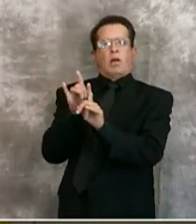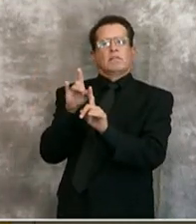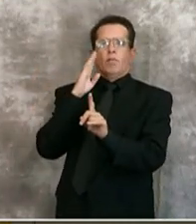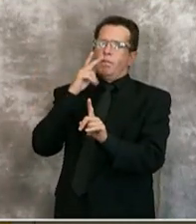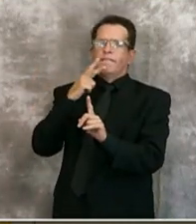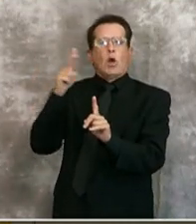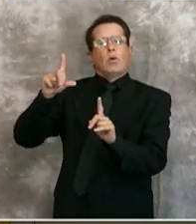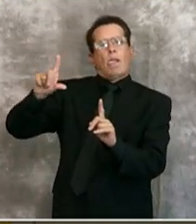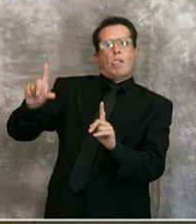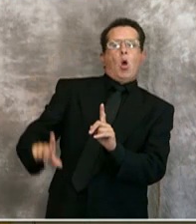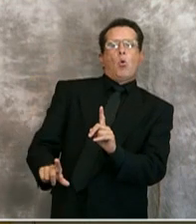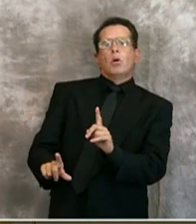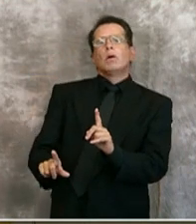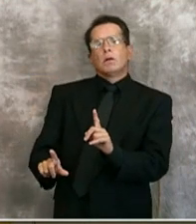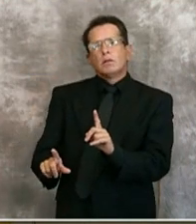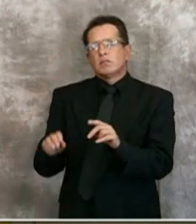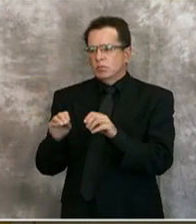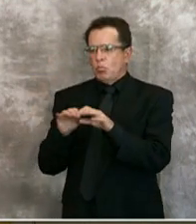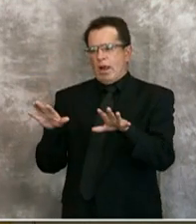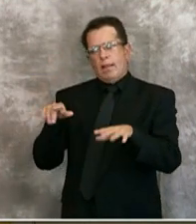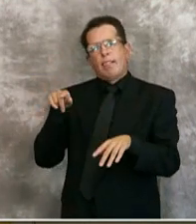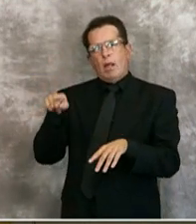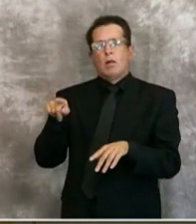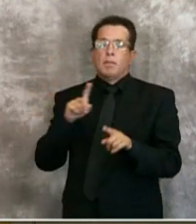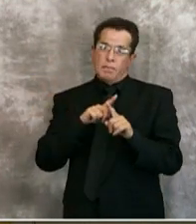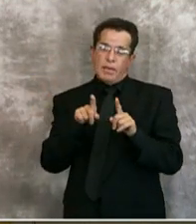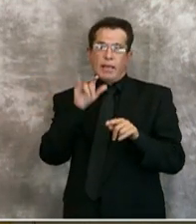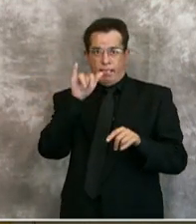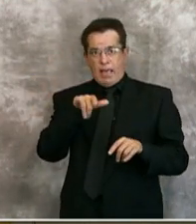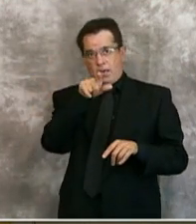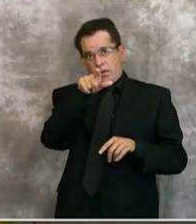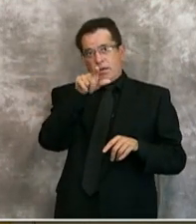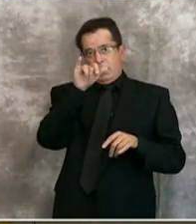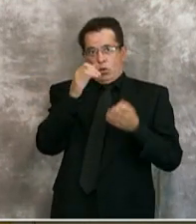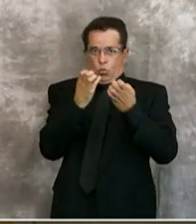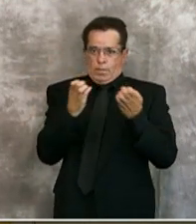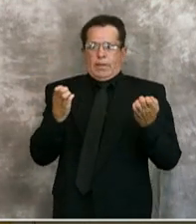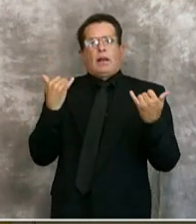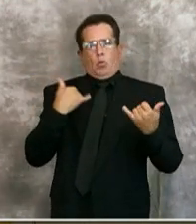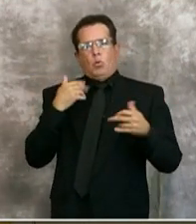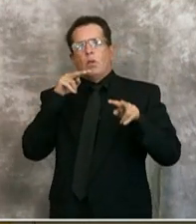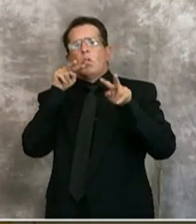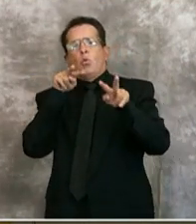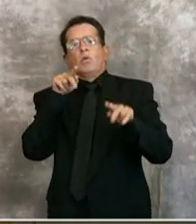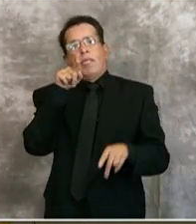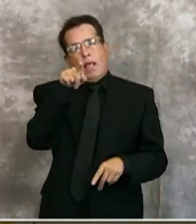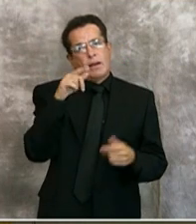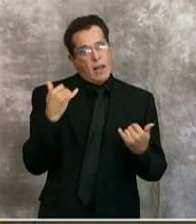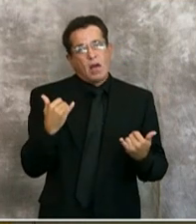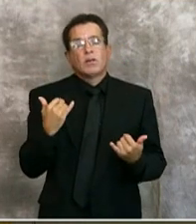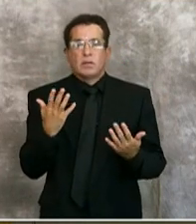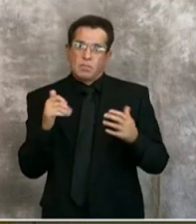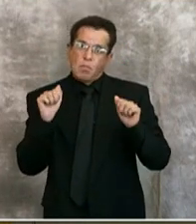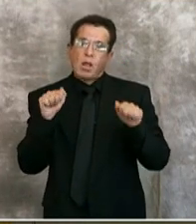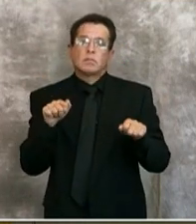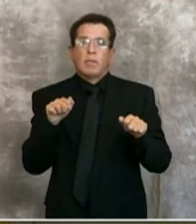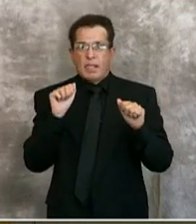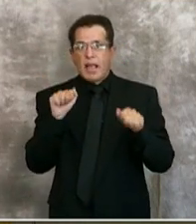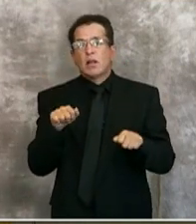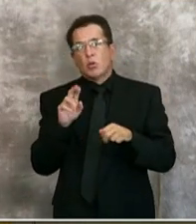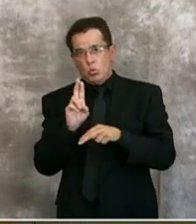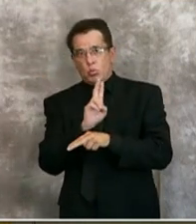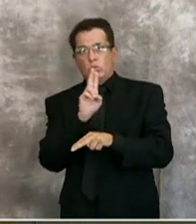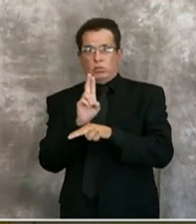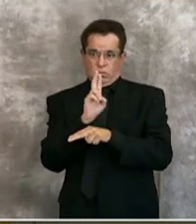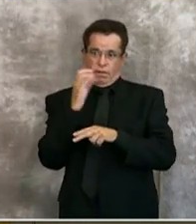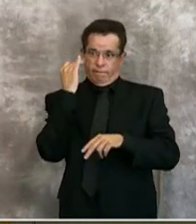low. But that specific tool is being looked at and certainly would be used if